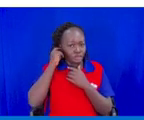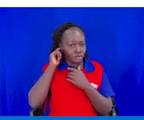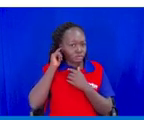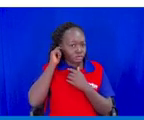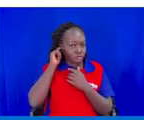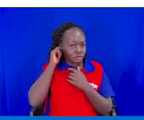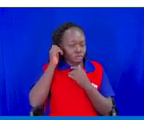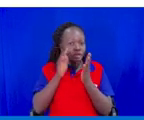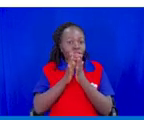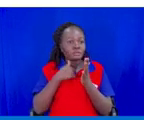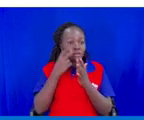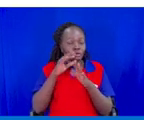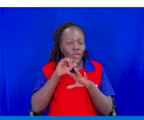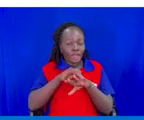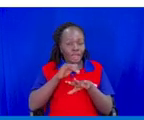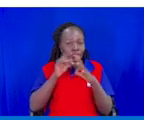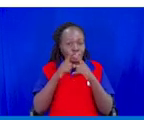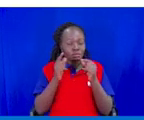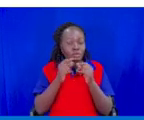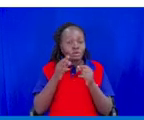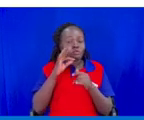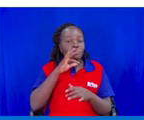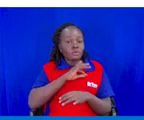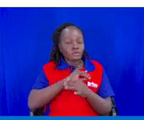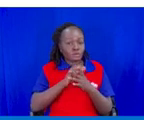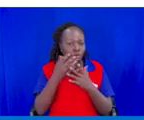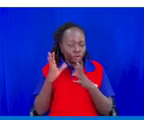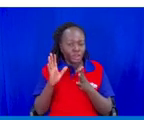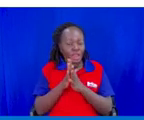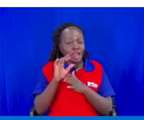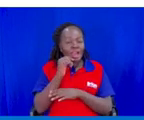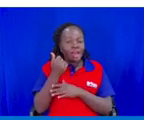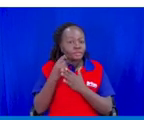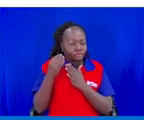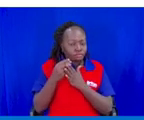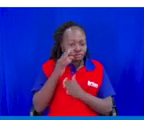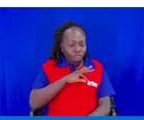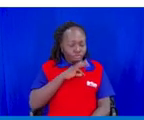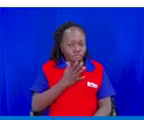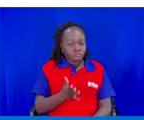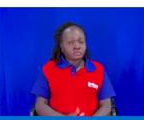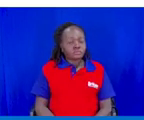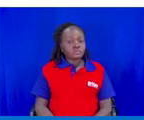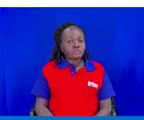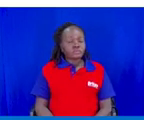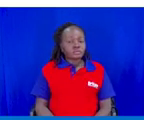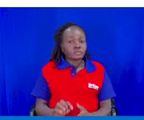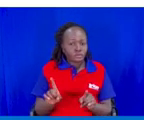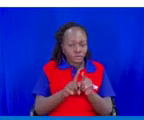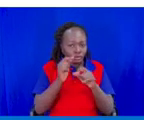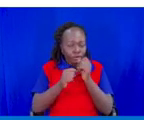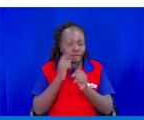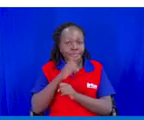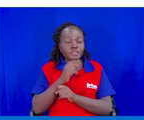the statement of profit or loss and other comprehensive income. And note, as at the year ended